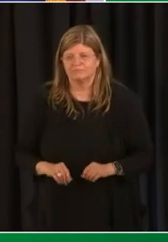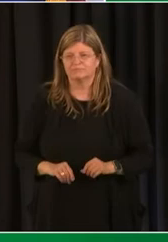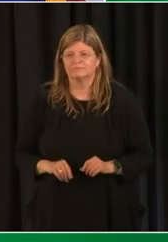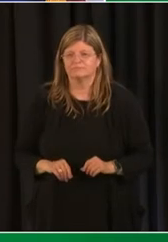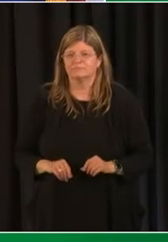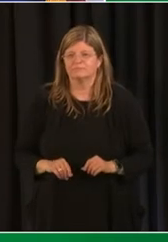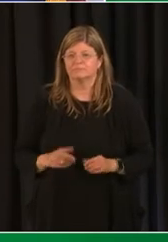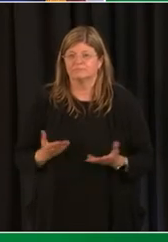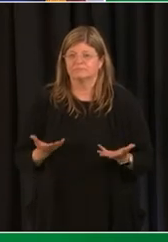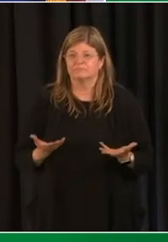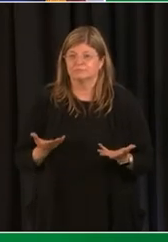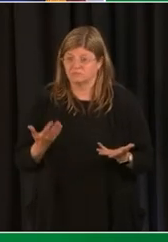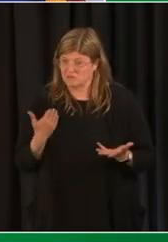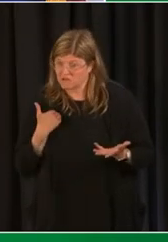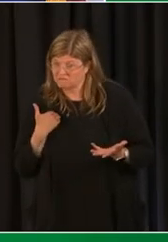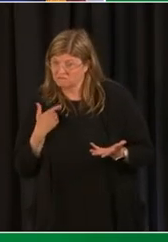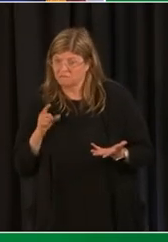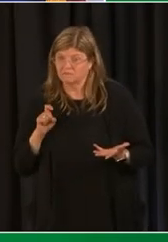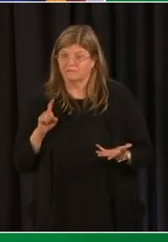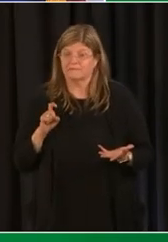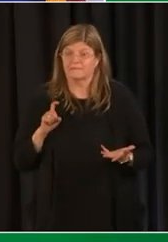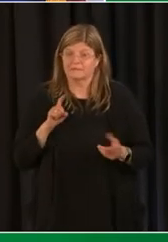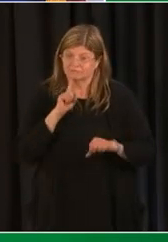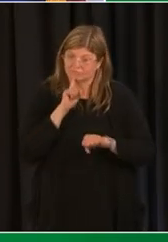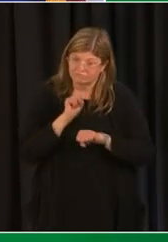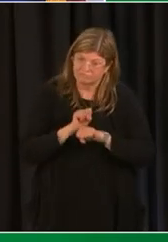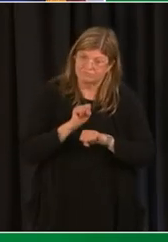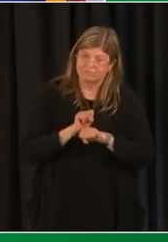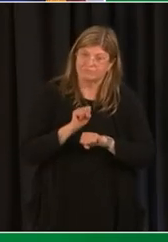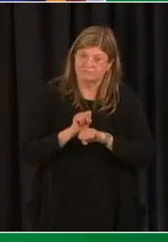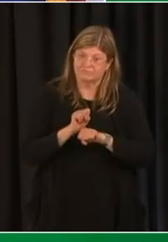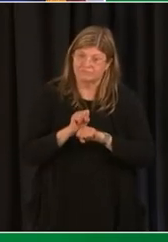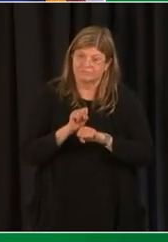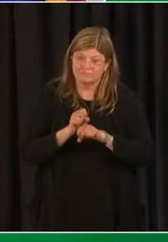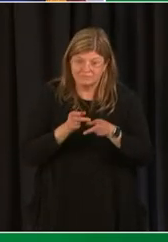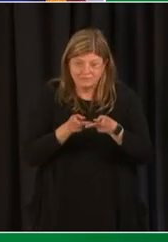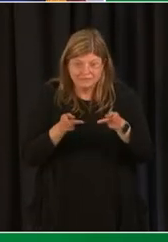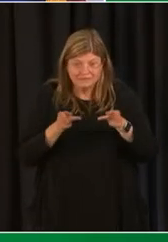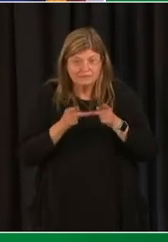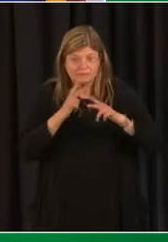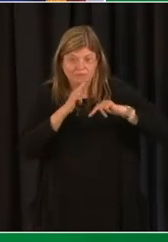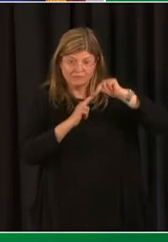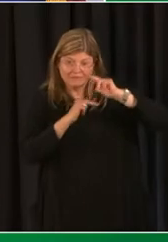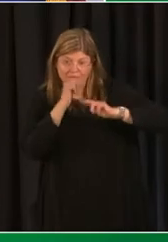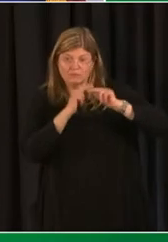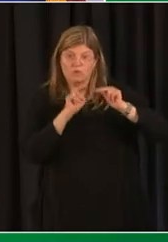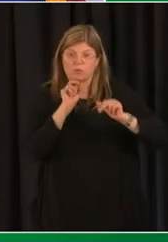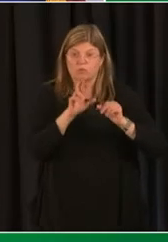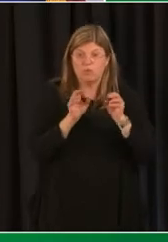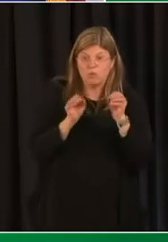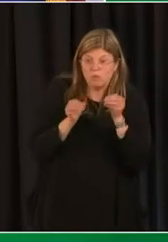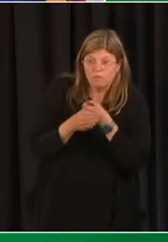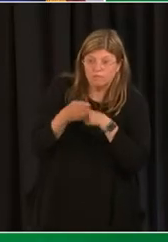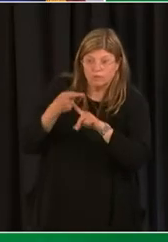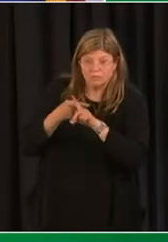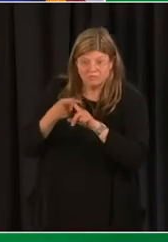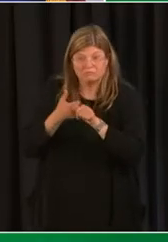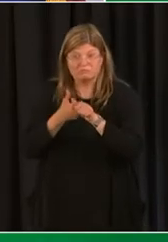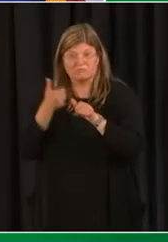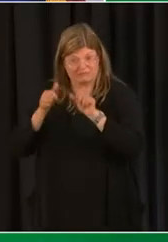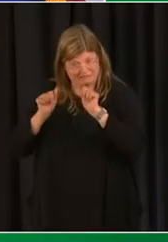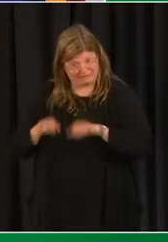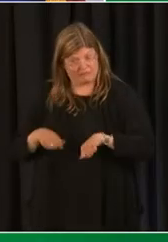CDBG dollars maybe, or other resource, so nonprofits that need rental assistance for the organization. Right. We did do a series